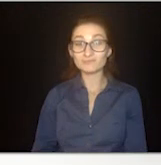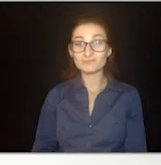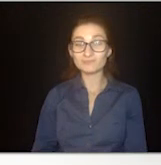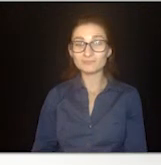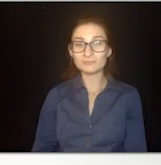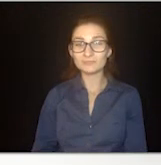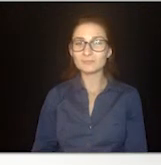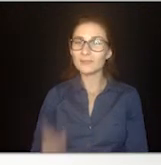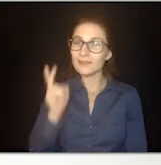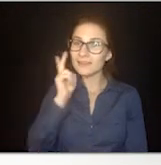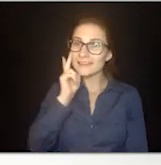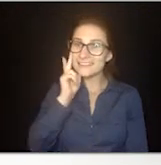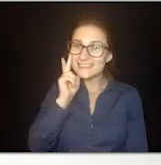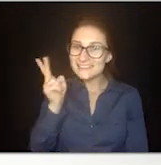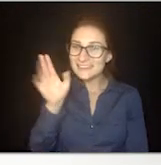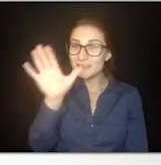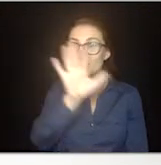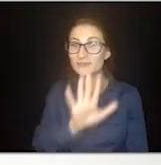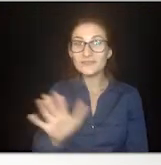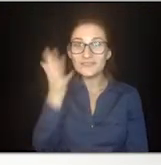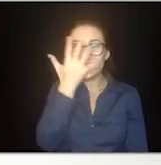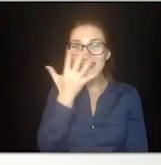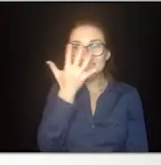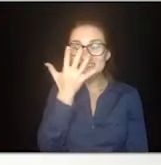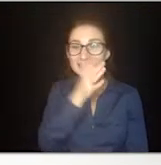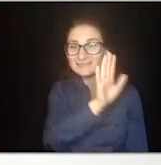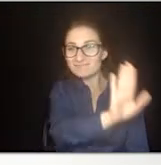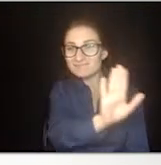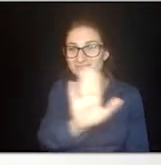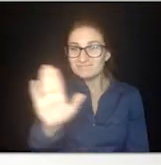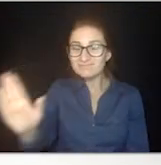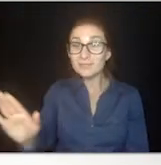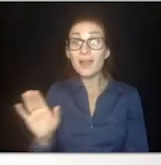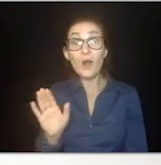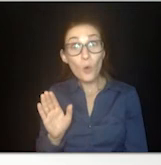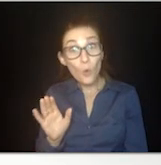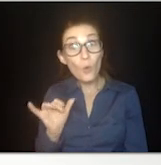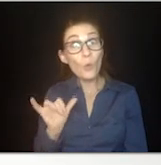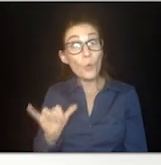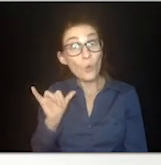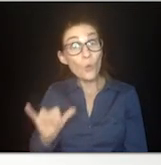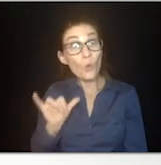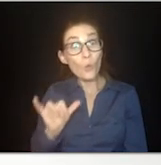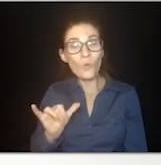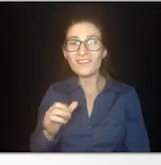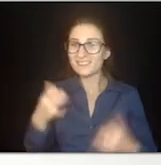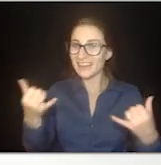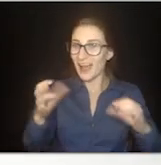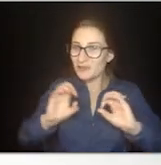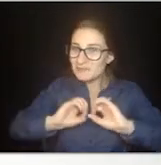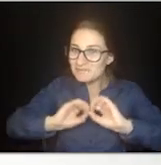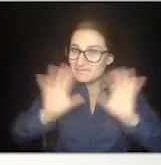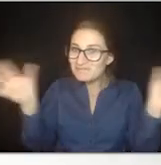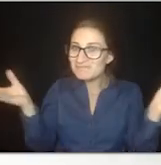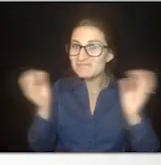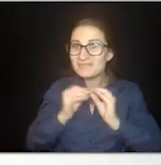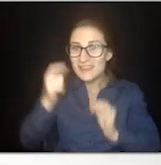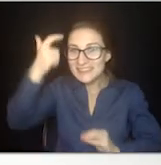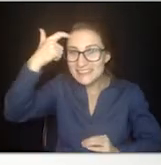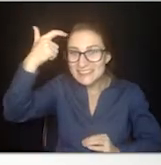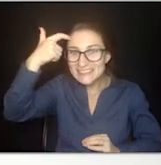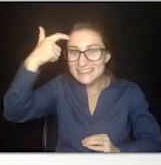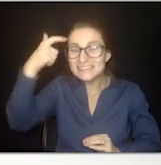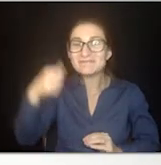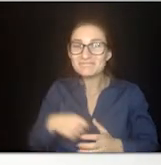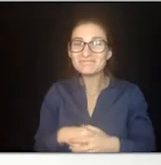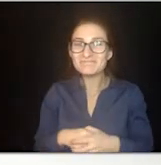Okay, I see some of you kind of going, oh, okay. So it's starting to kind of make some sense. Okay,